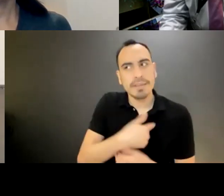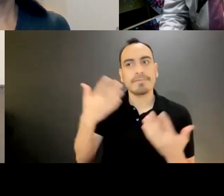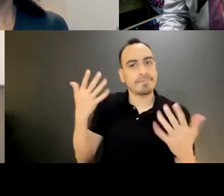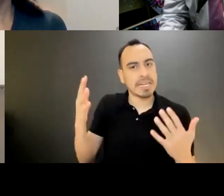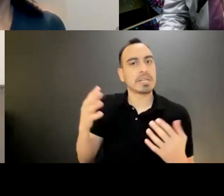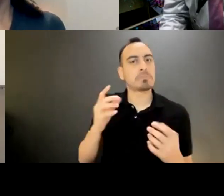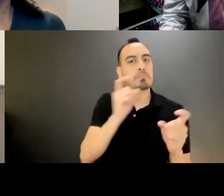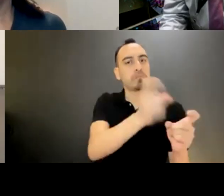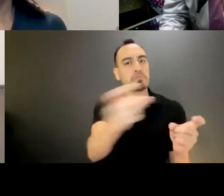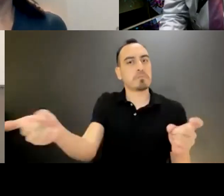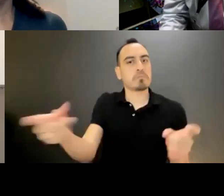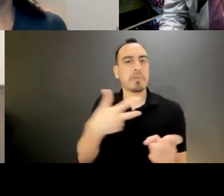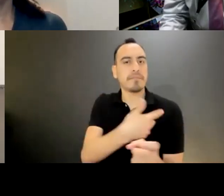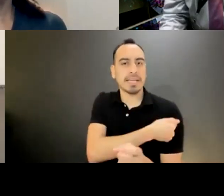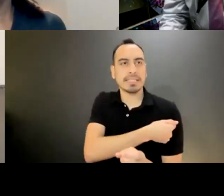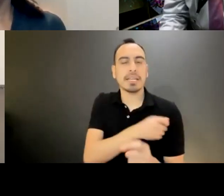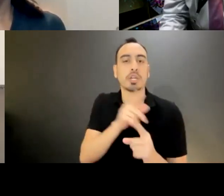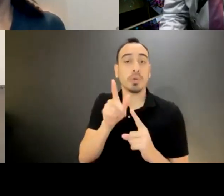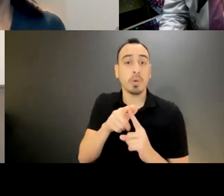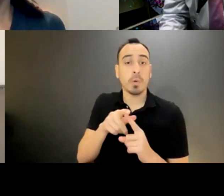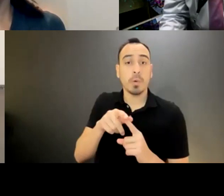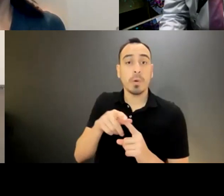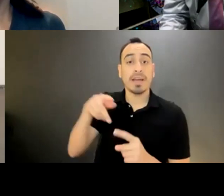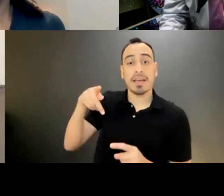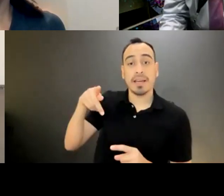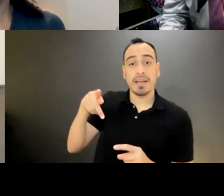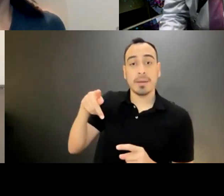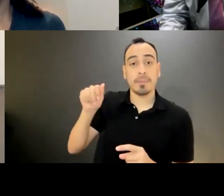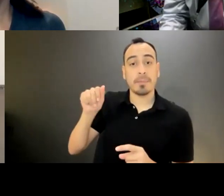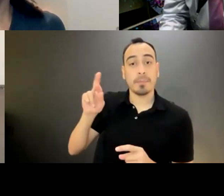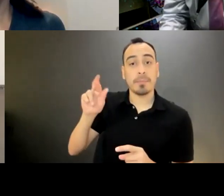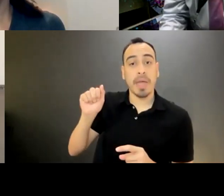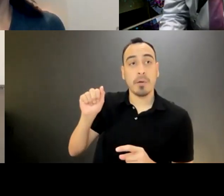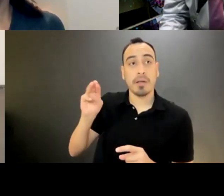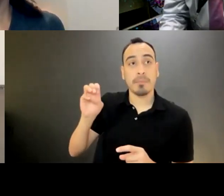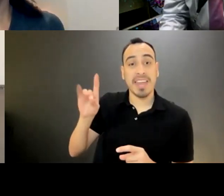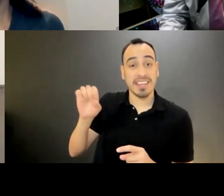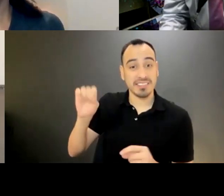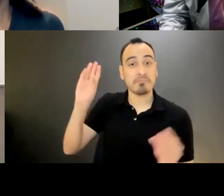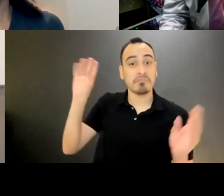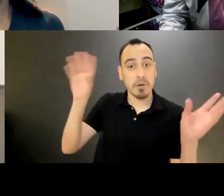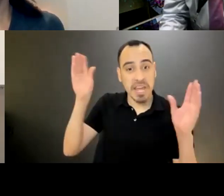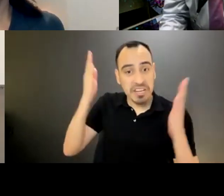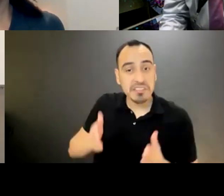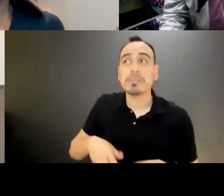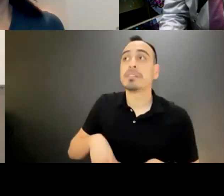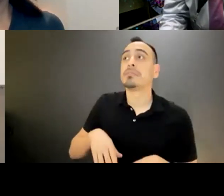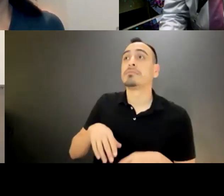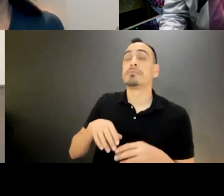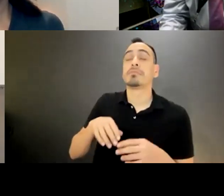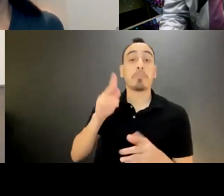vaccine to the paramedics, and they are beginning to vaccinate like people in the fire